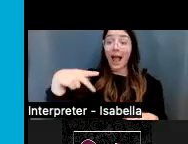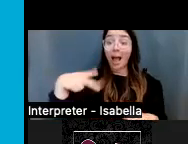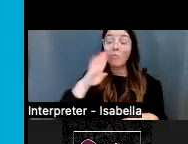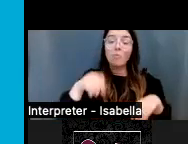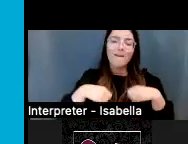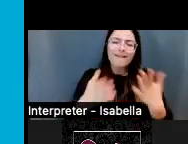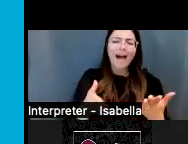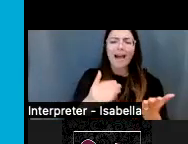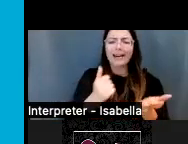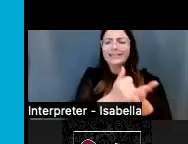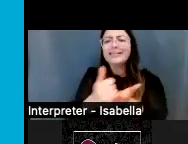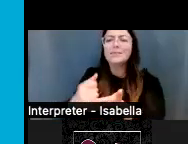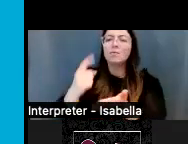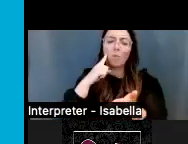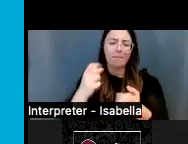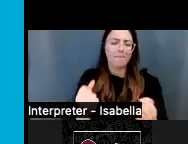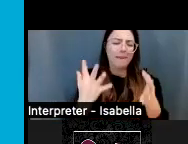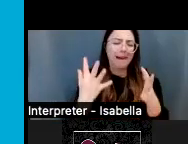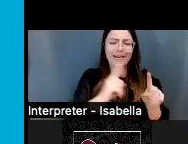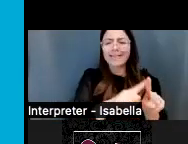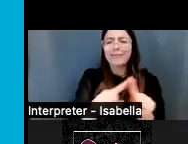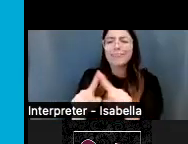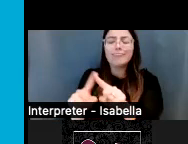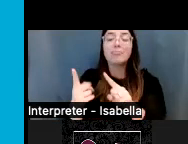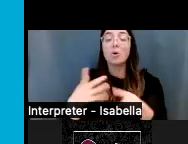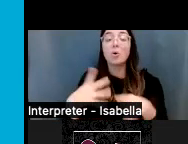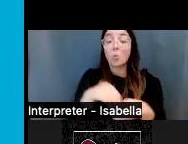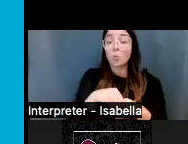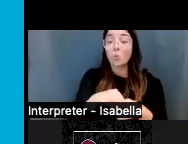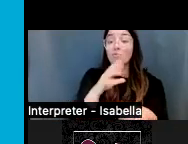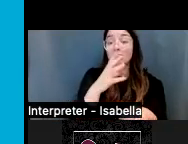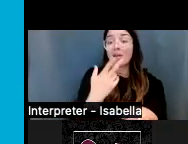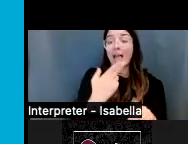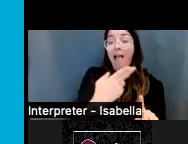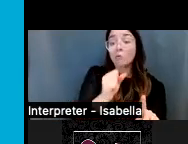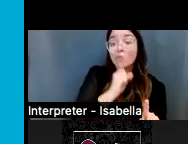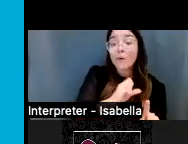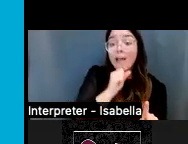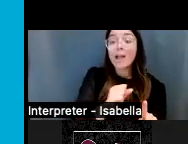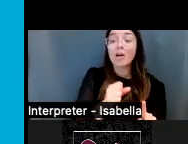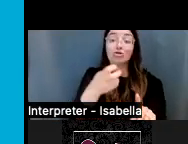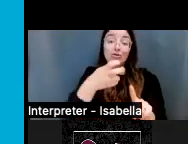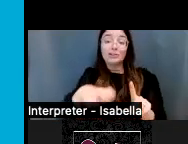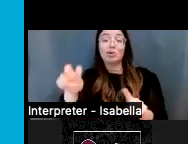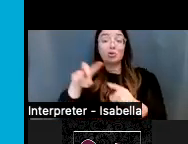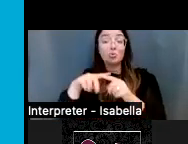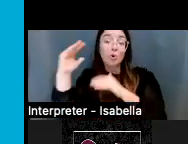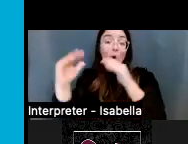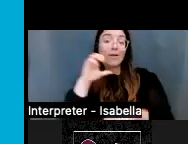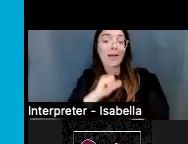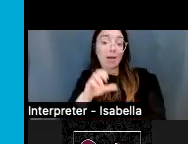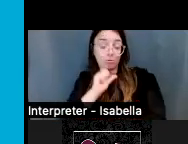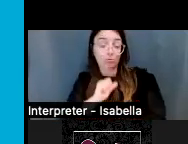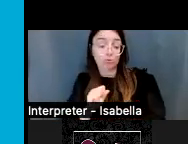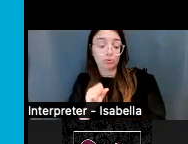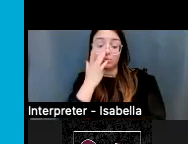variety of ages. So this includes high school and transition age students. And kind of a lesser known aspect